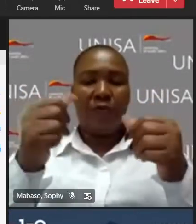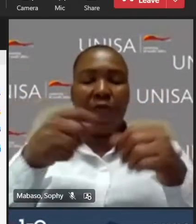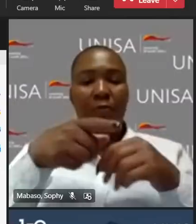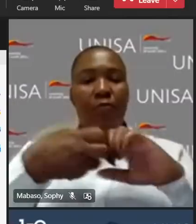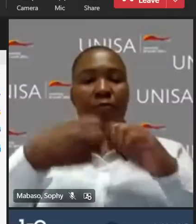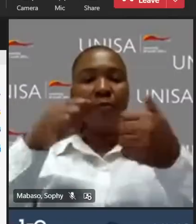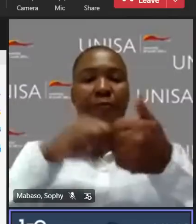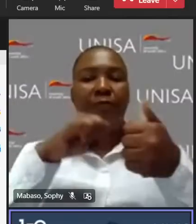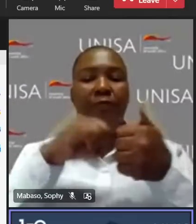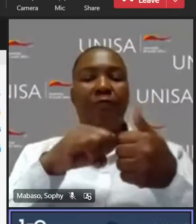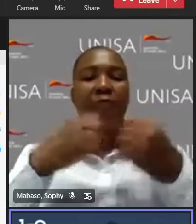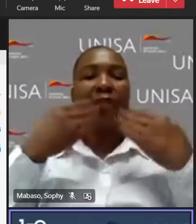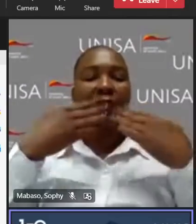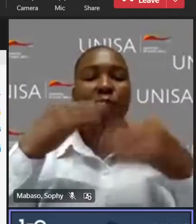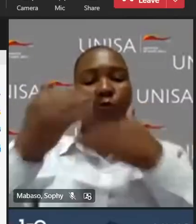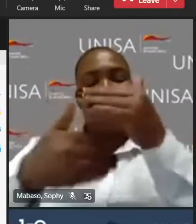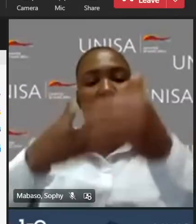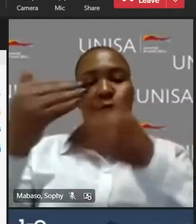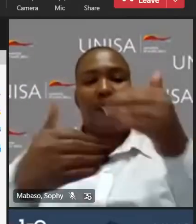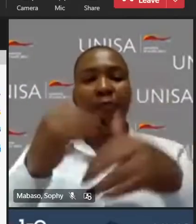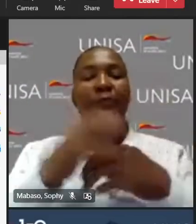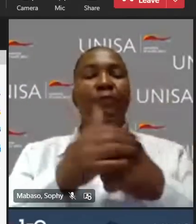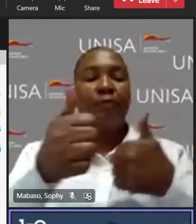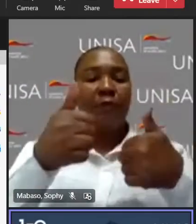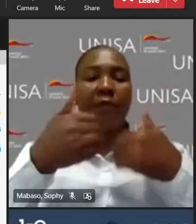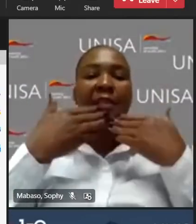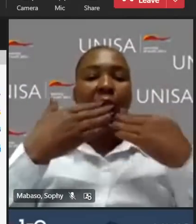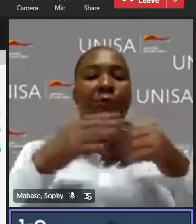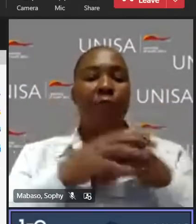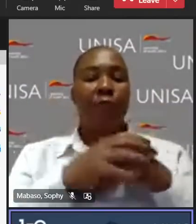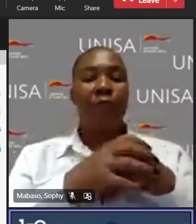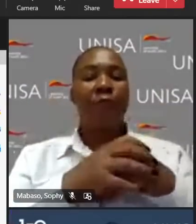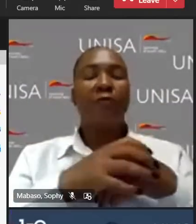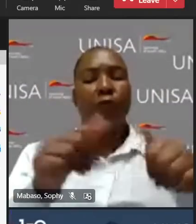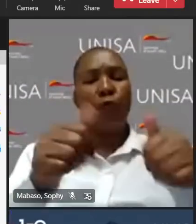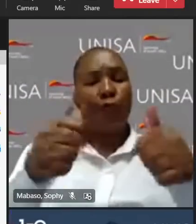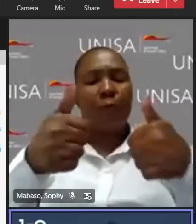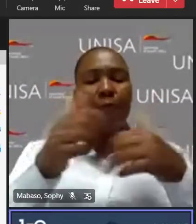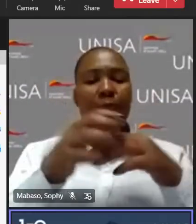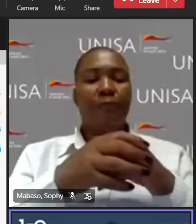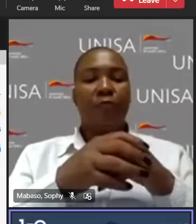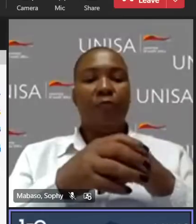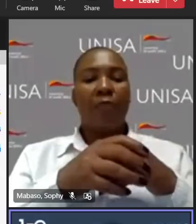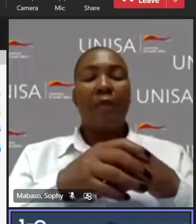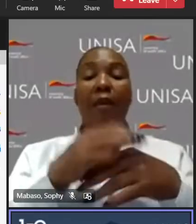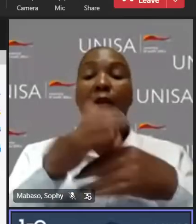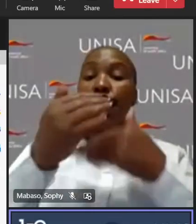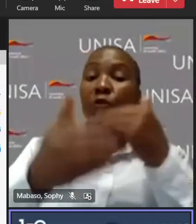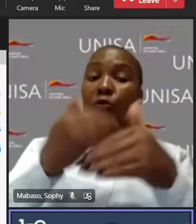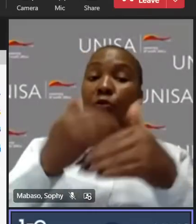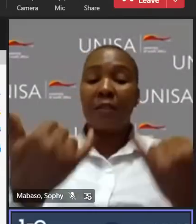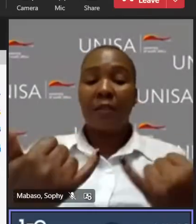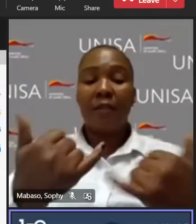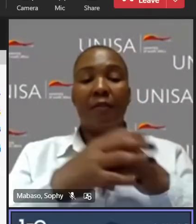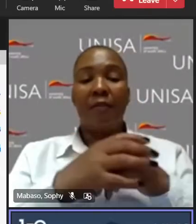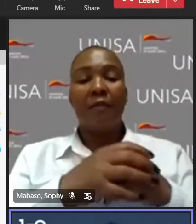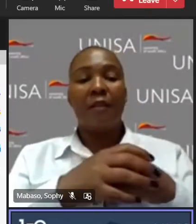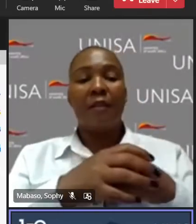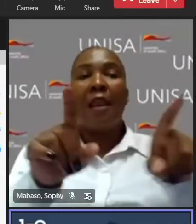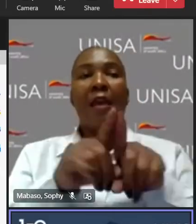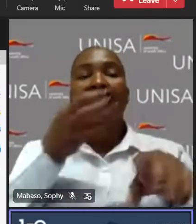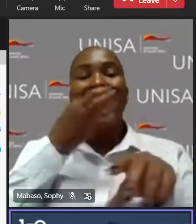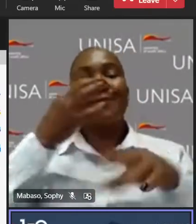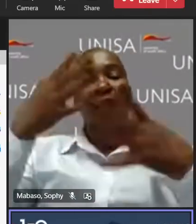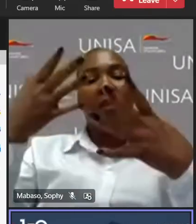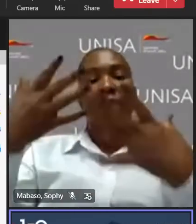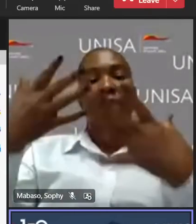you. You may proceed. Okay. Thank you. Good. So to continue, like I said, if you